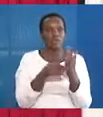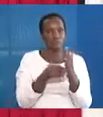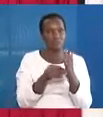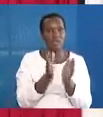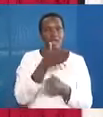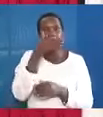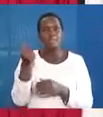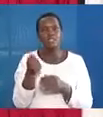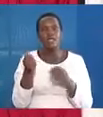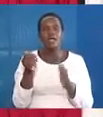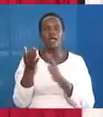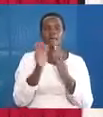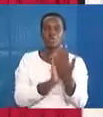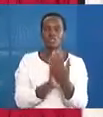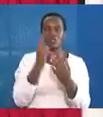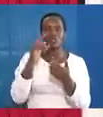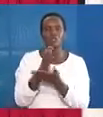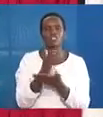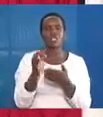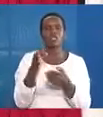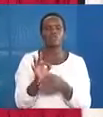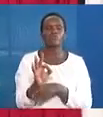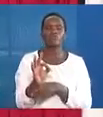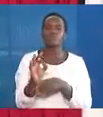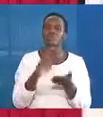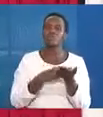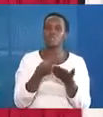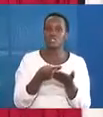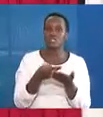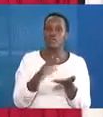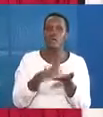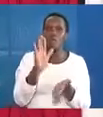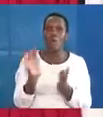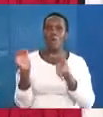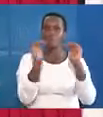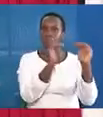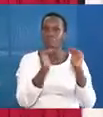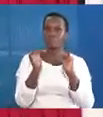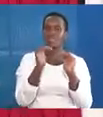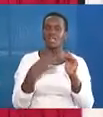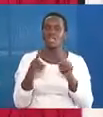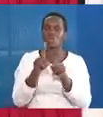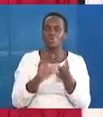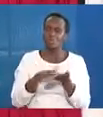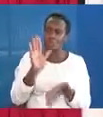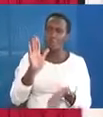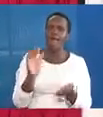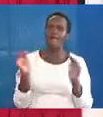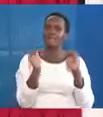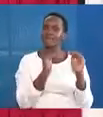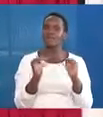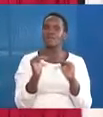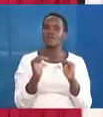approach for the sharing of resources more equitably and fairly